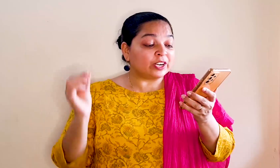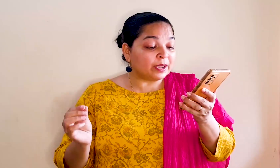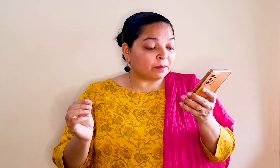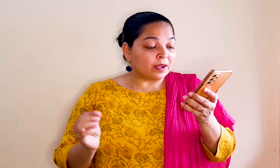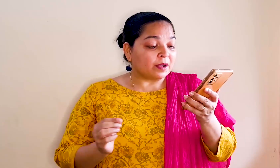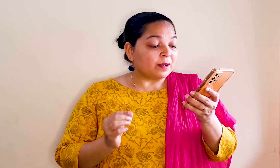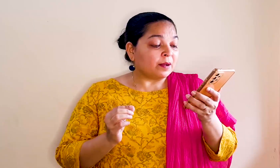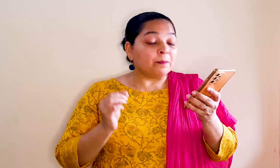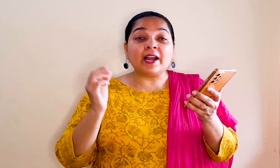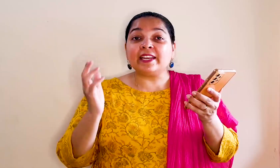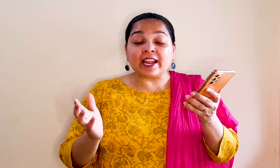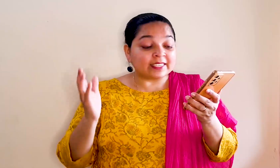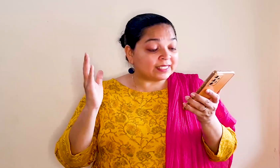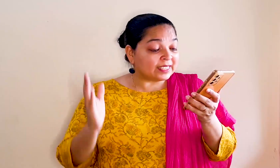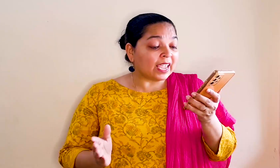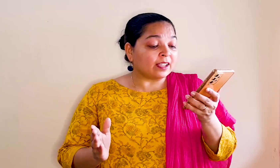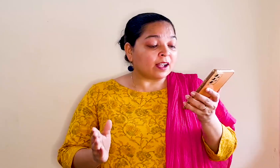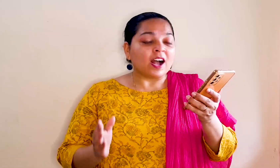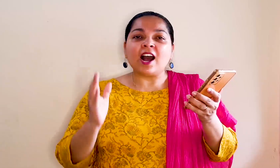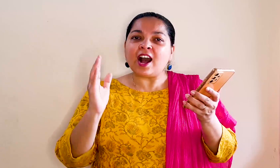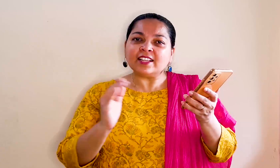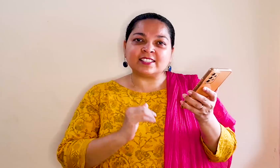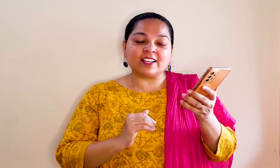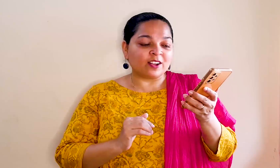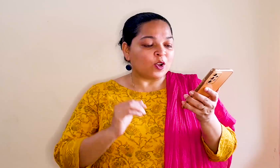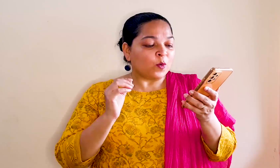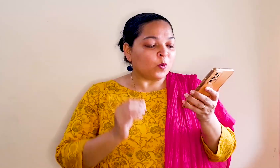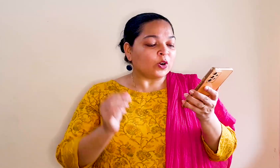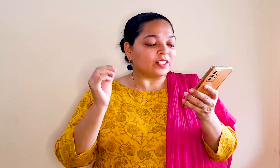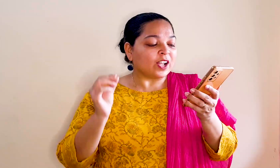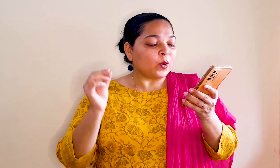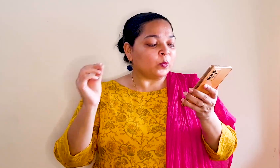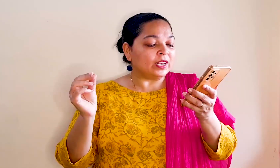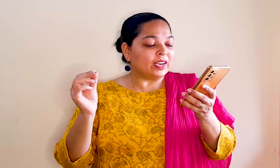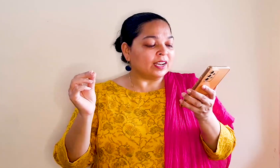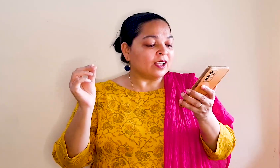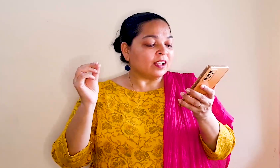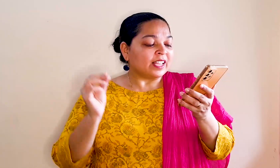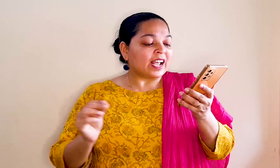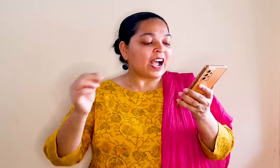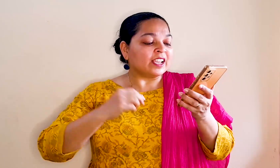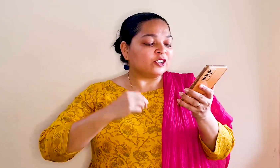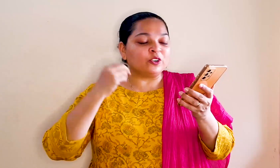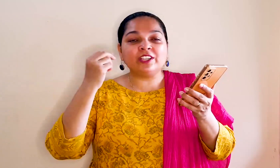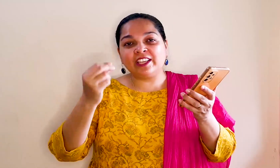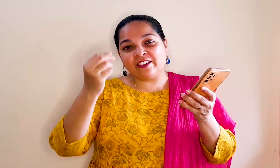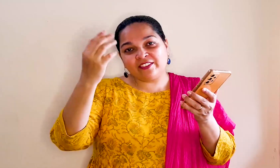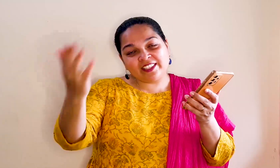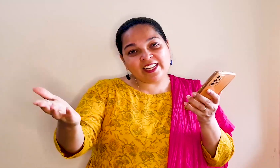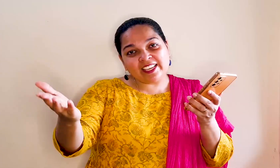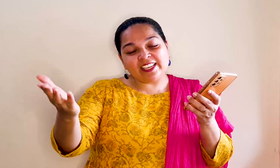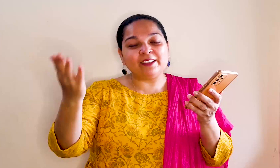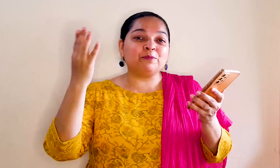a dream by night, saying, ask what thou wilt that I should